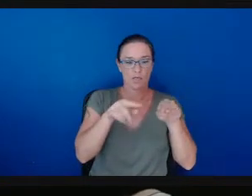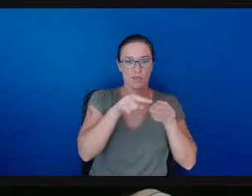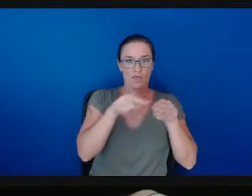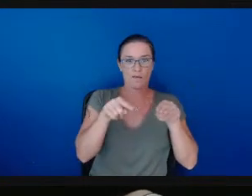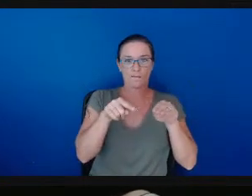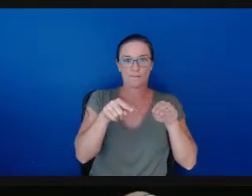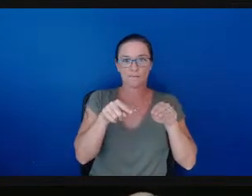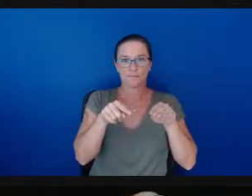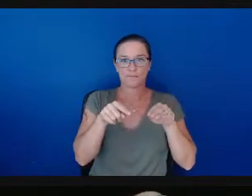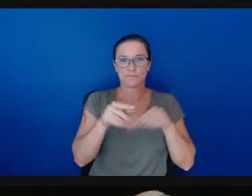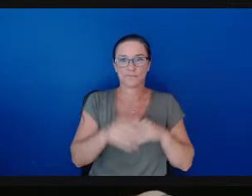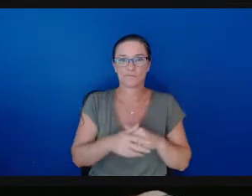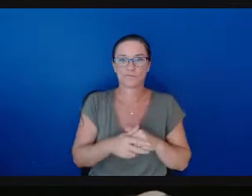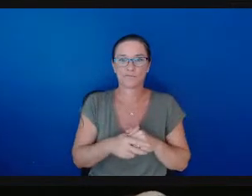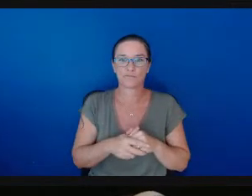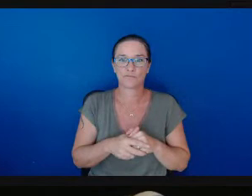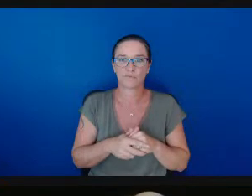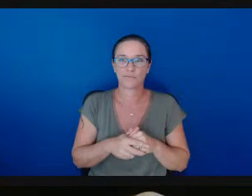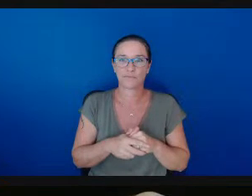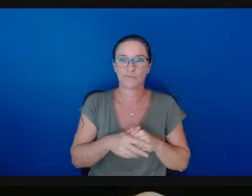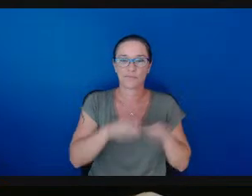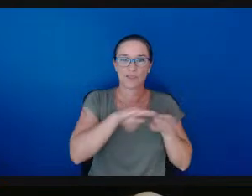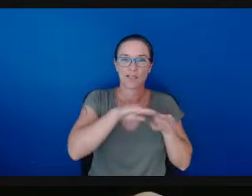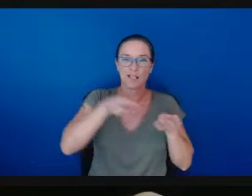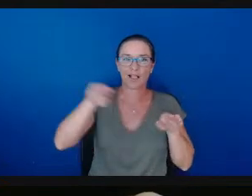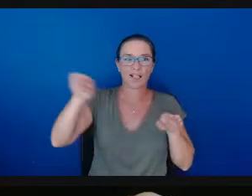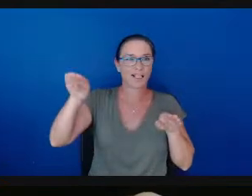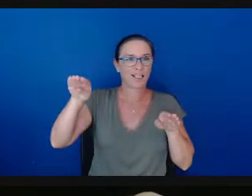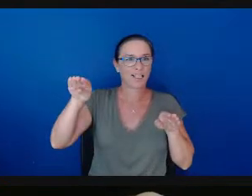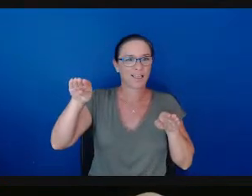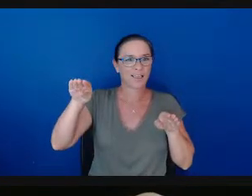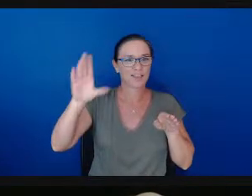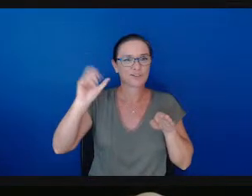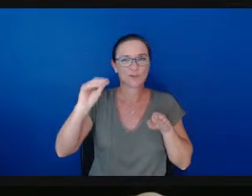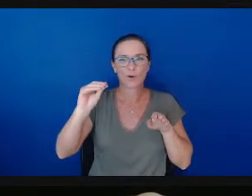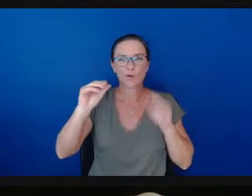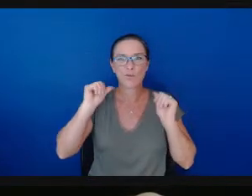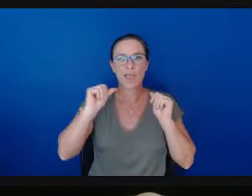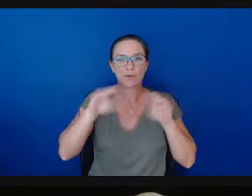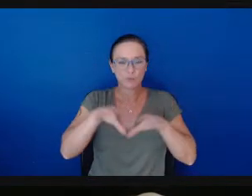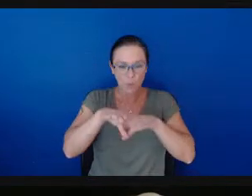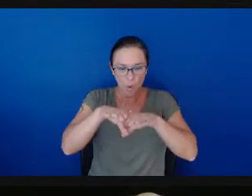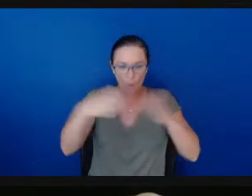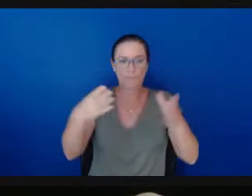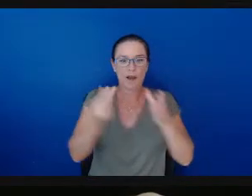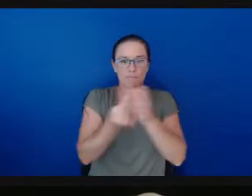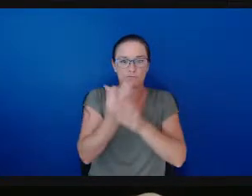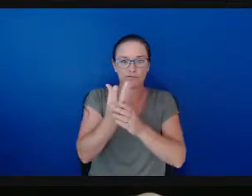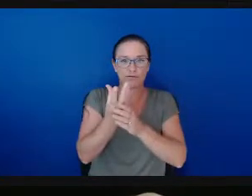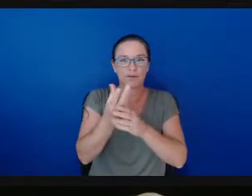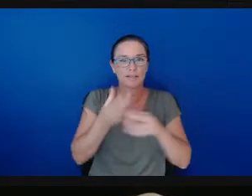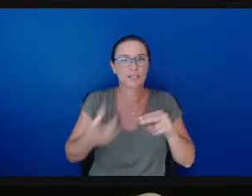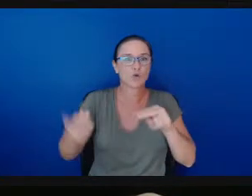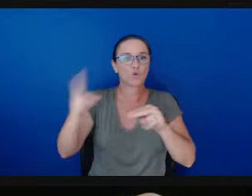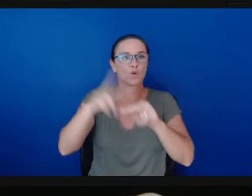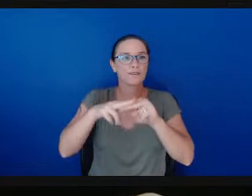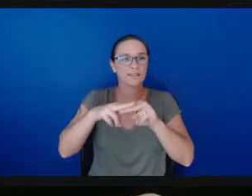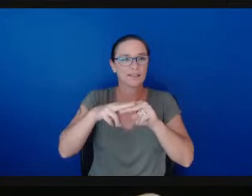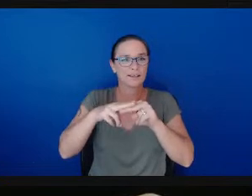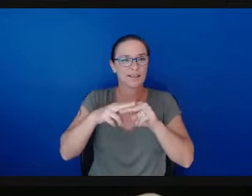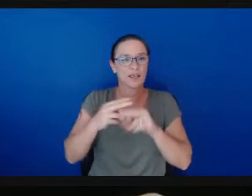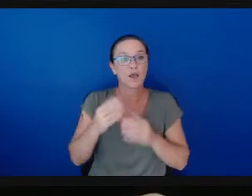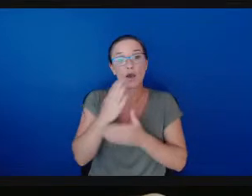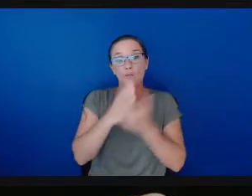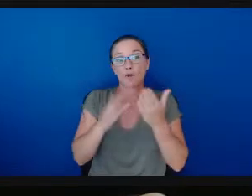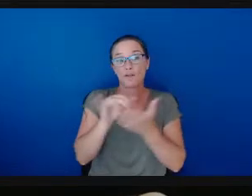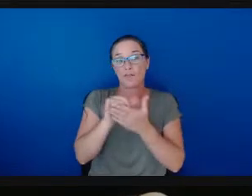line from the tops of these things and say, okay, the actual threshold for it to break has been increasing over time. And part of that,